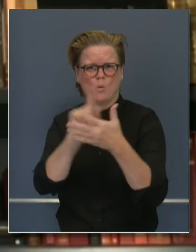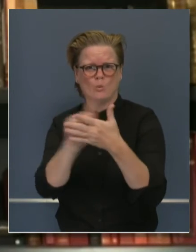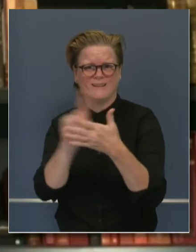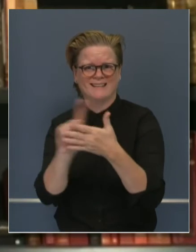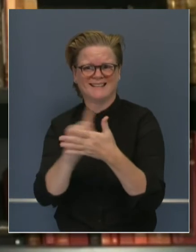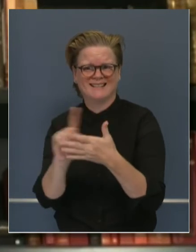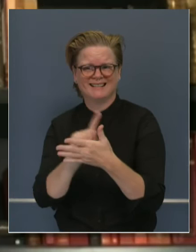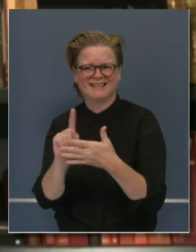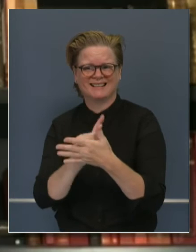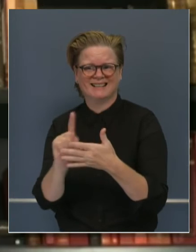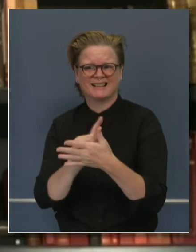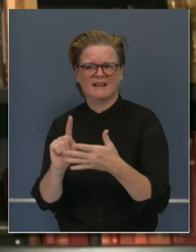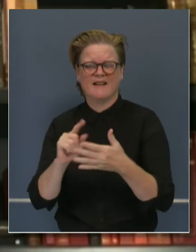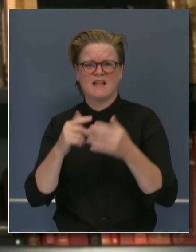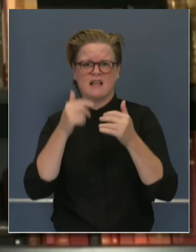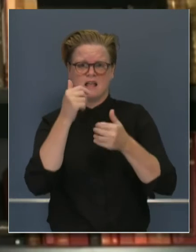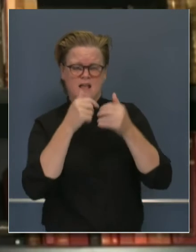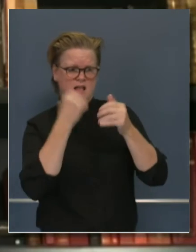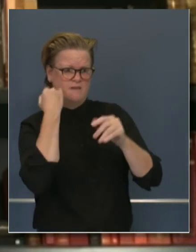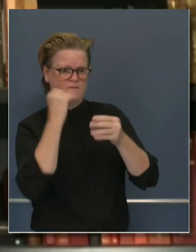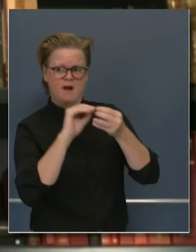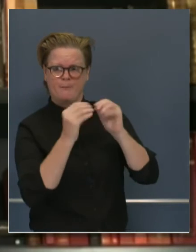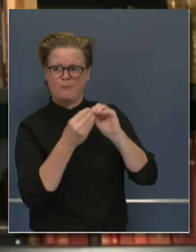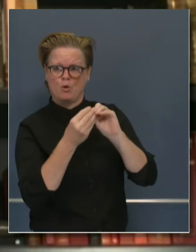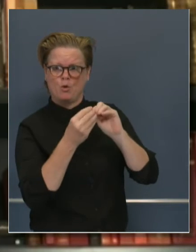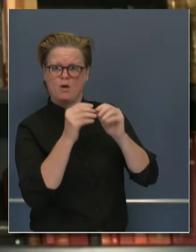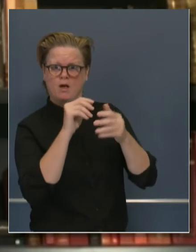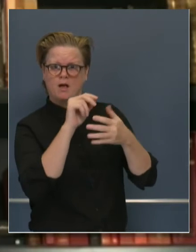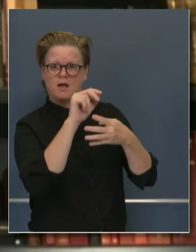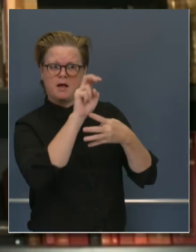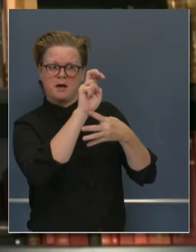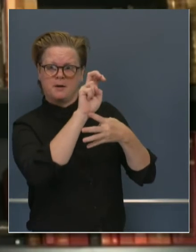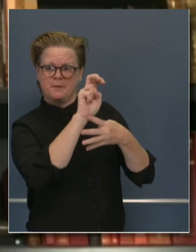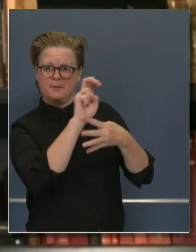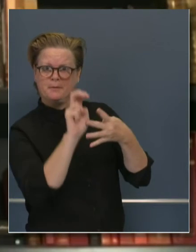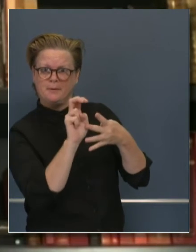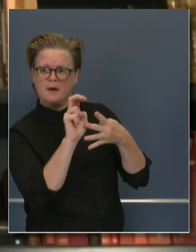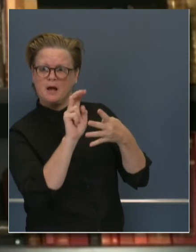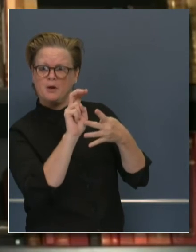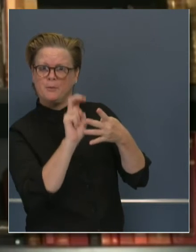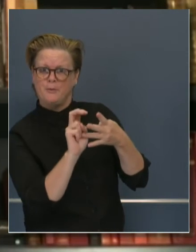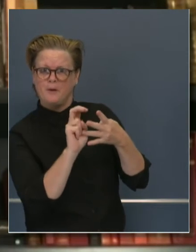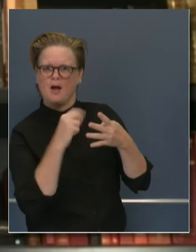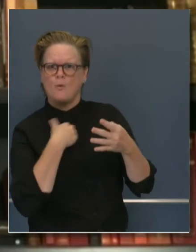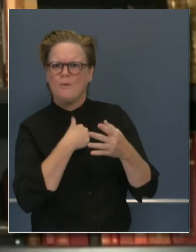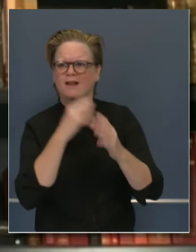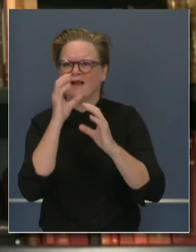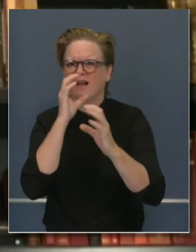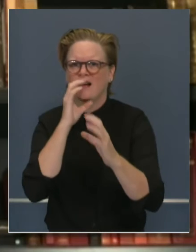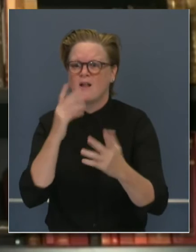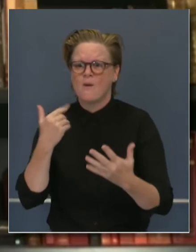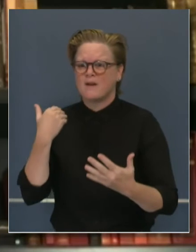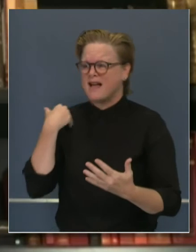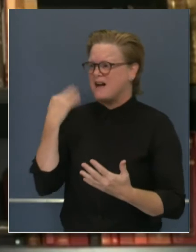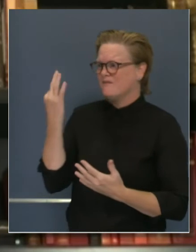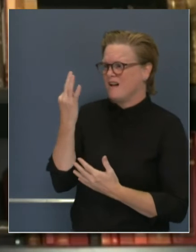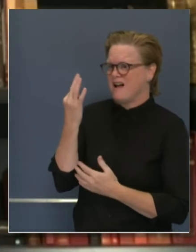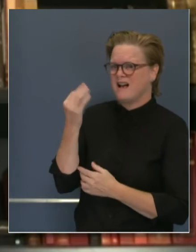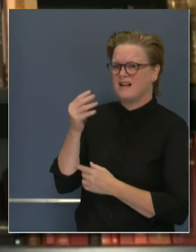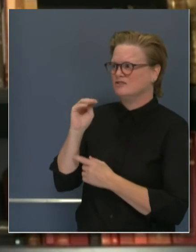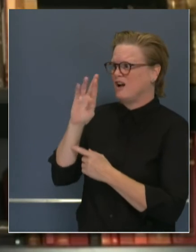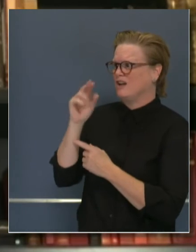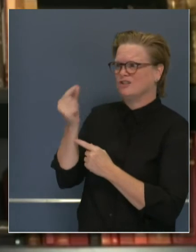spread. On Friday, there was a review. You made the determination that we were not moving forward. Just preview a little